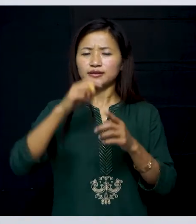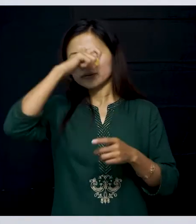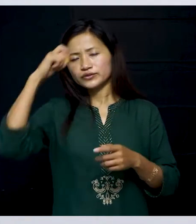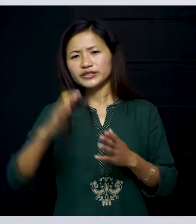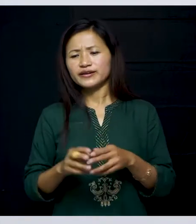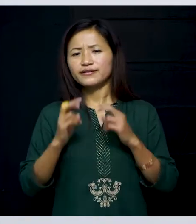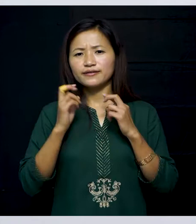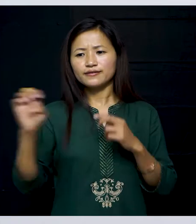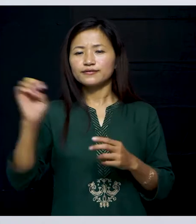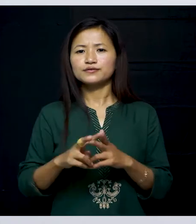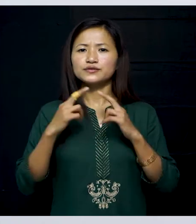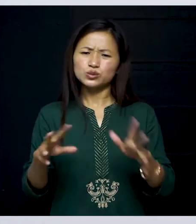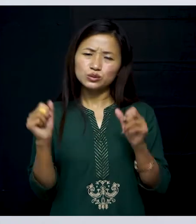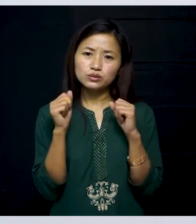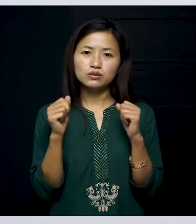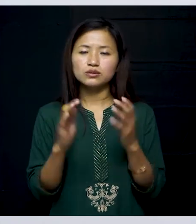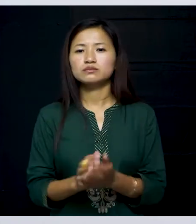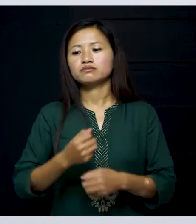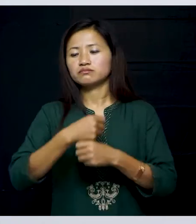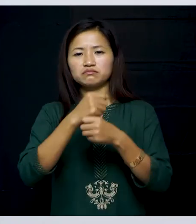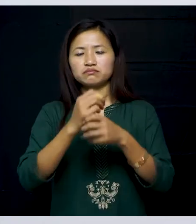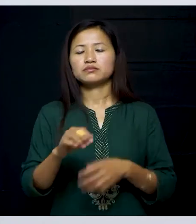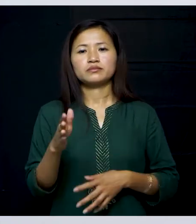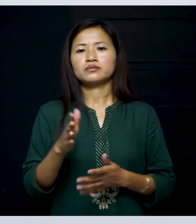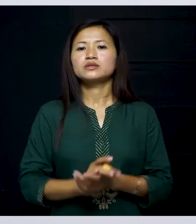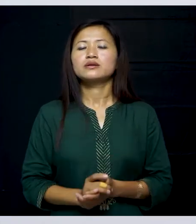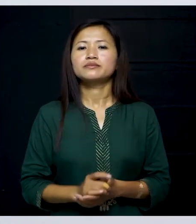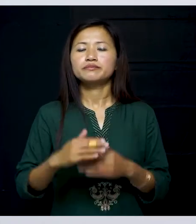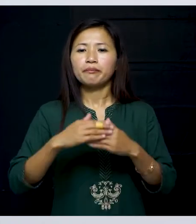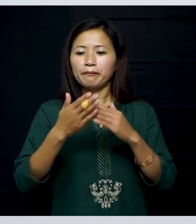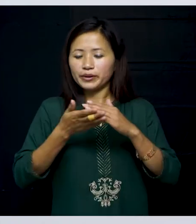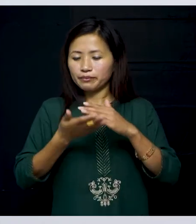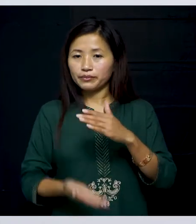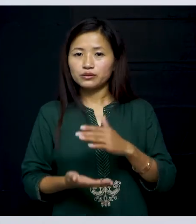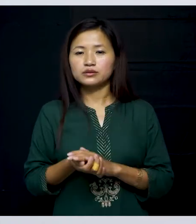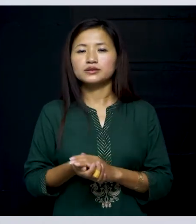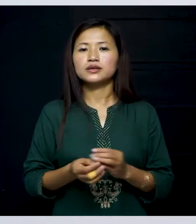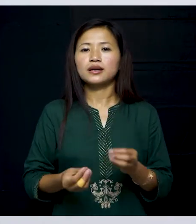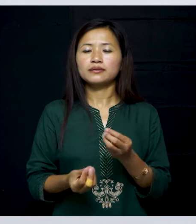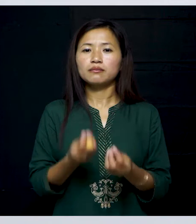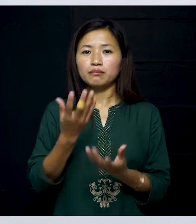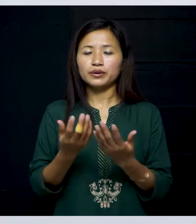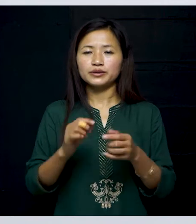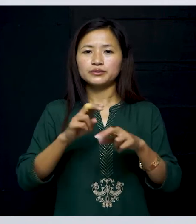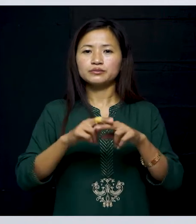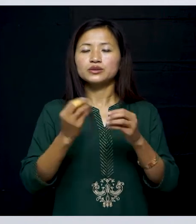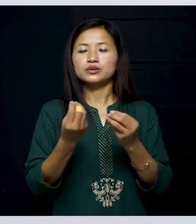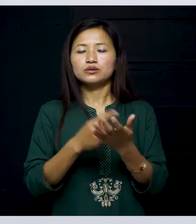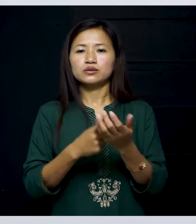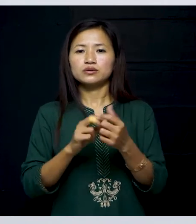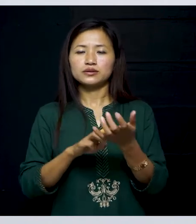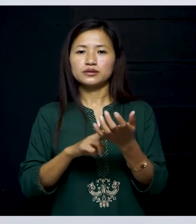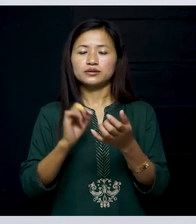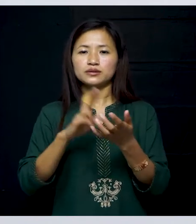cold, we cannot make fire, and if it is below the burning point, we know that fire cannot be